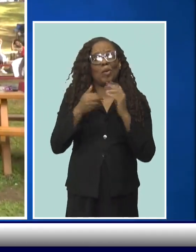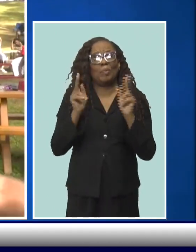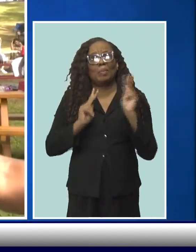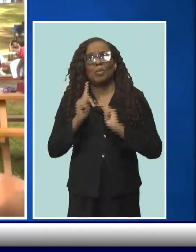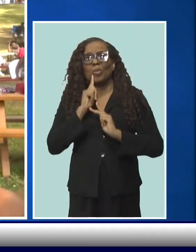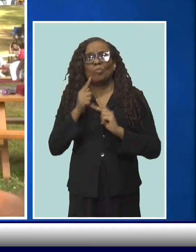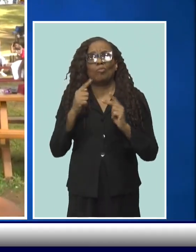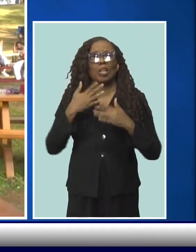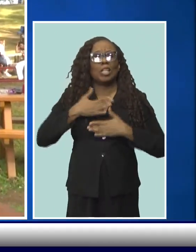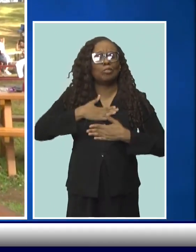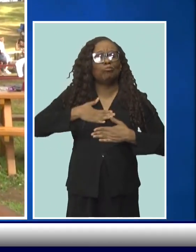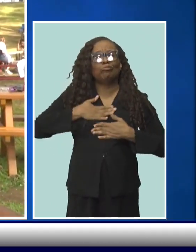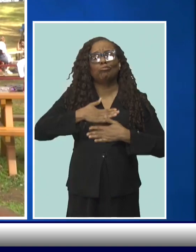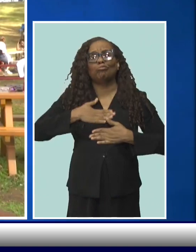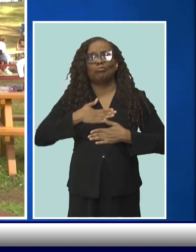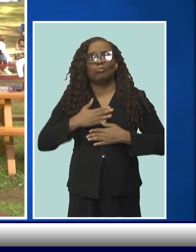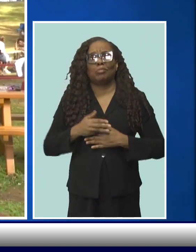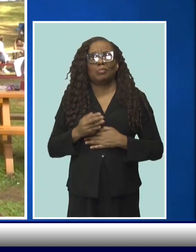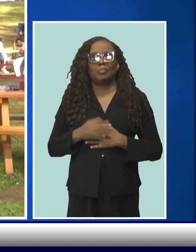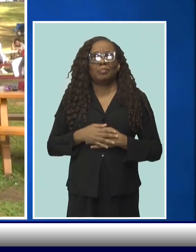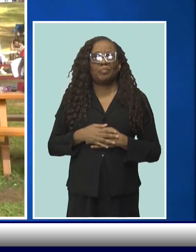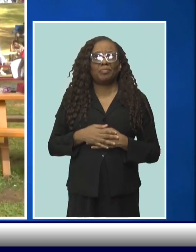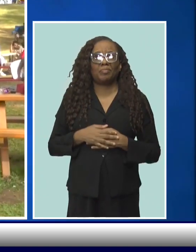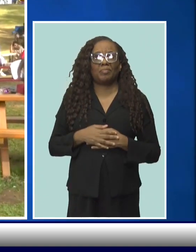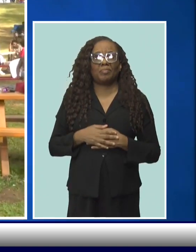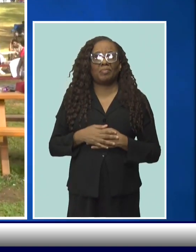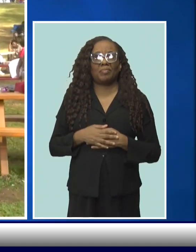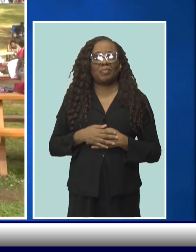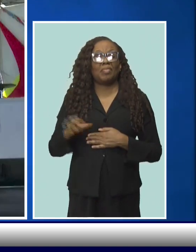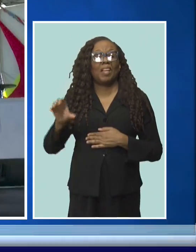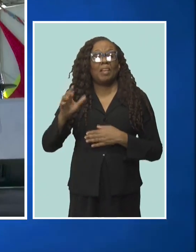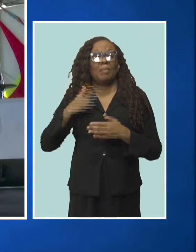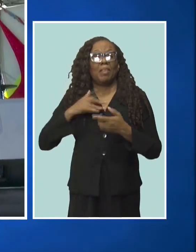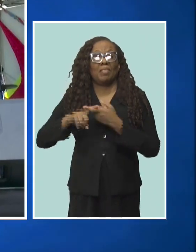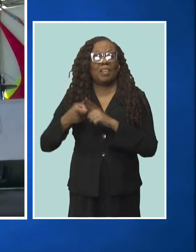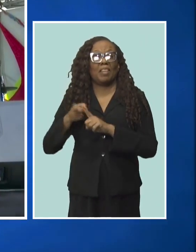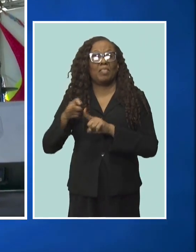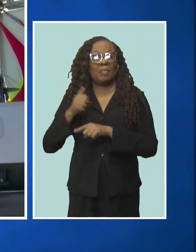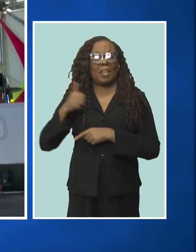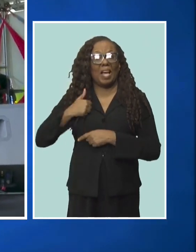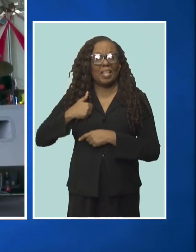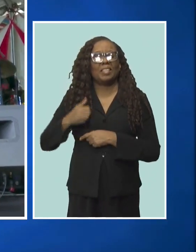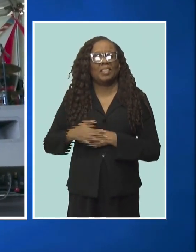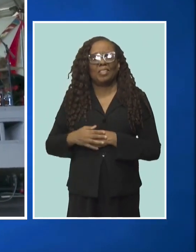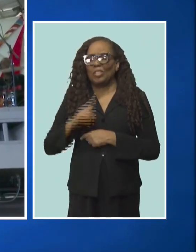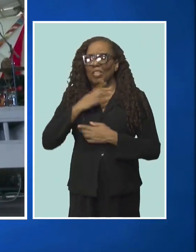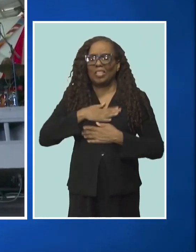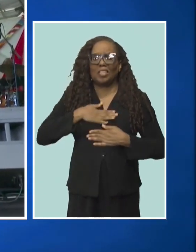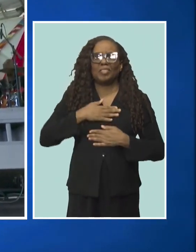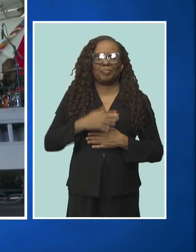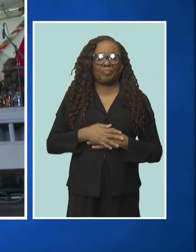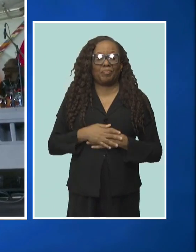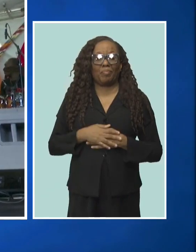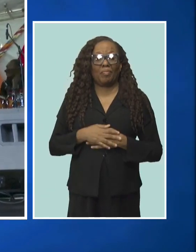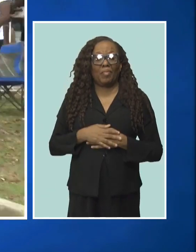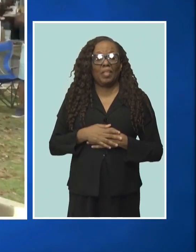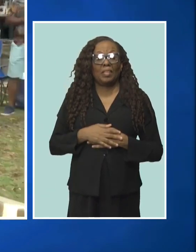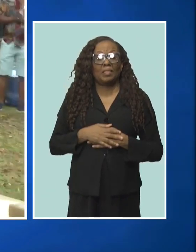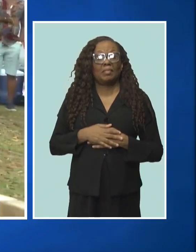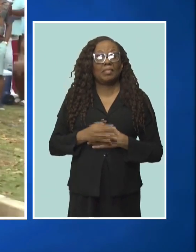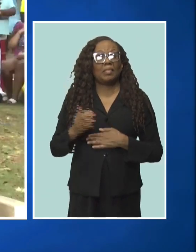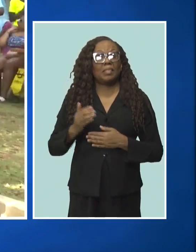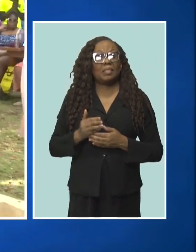it. And my friend is from Canada, so she's enjoying it as well. St. Thomas will be the next parish to host the